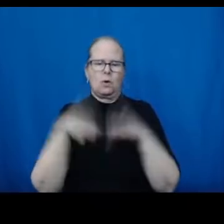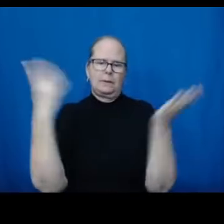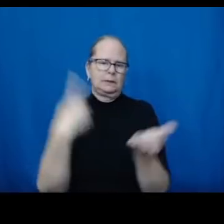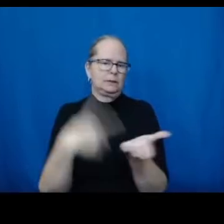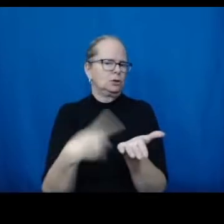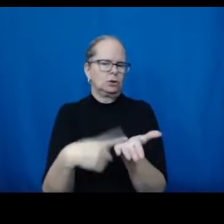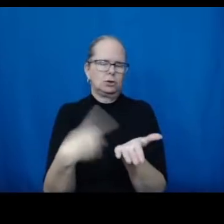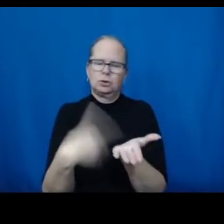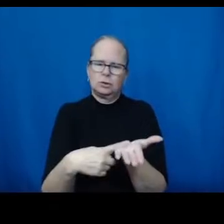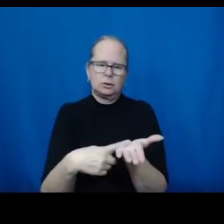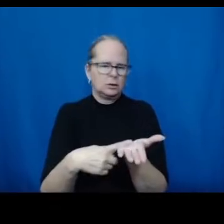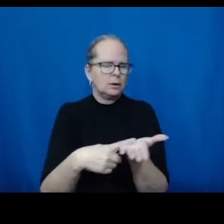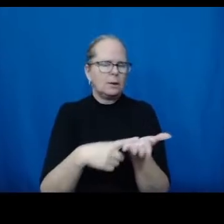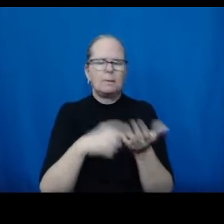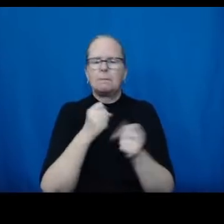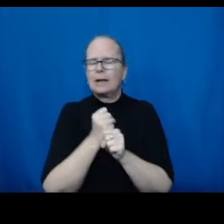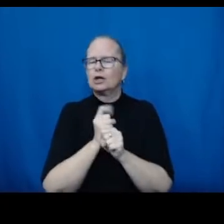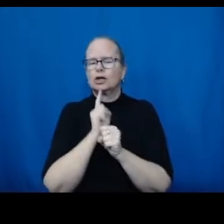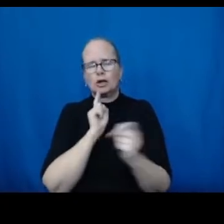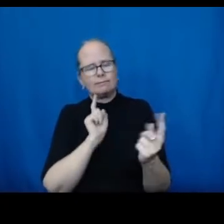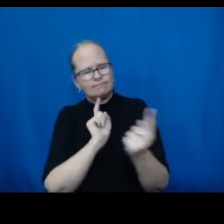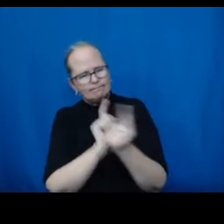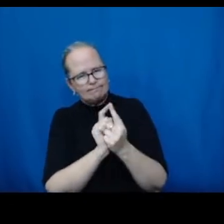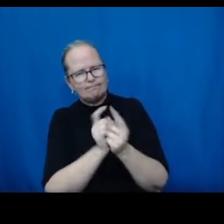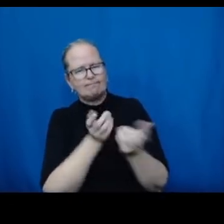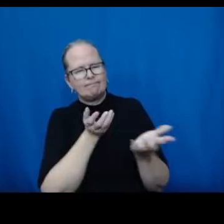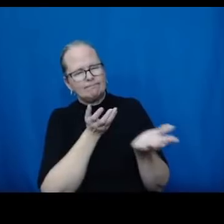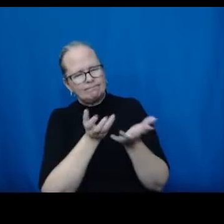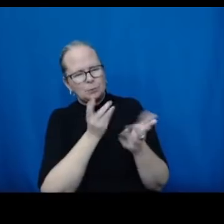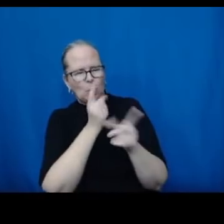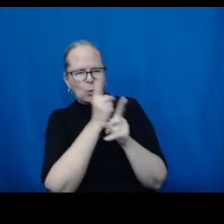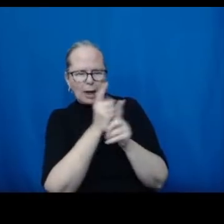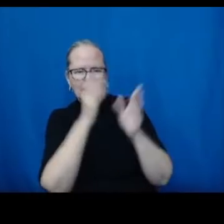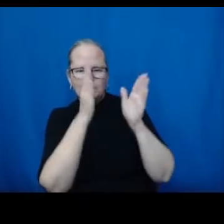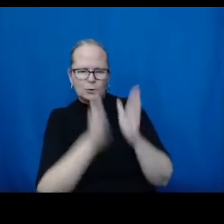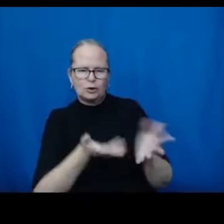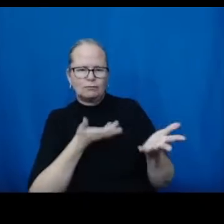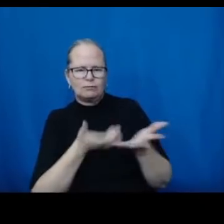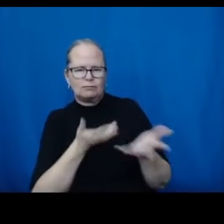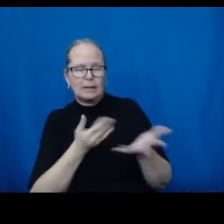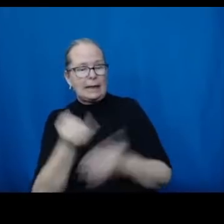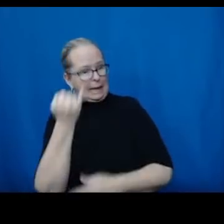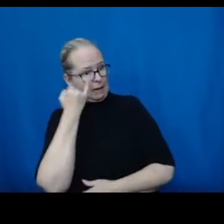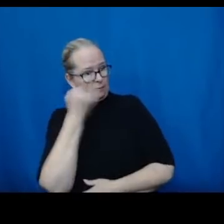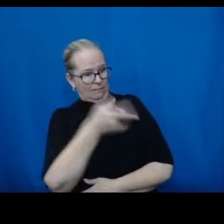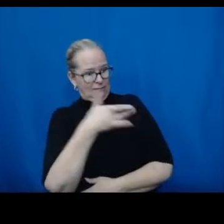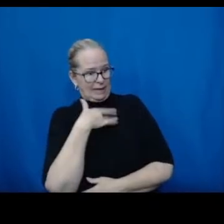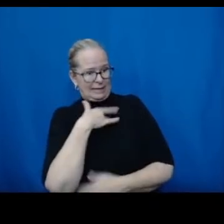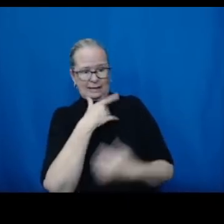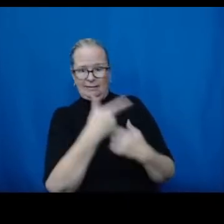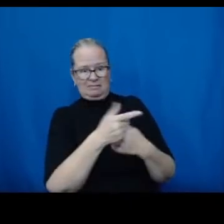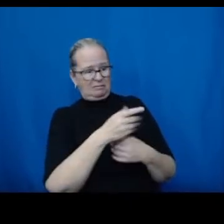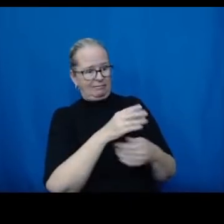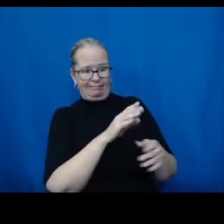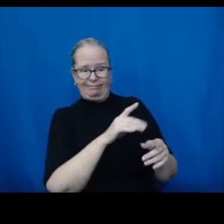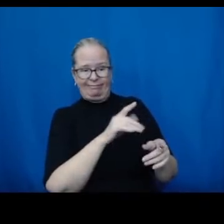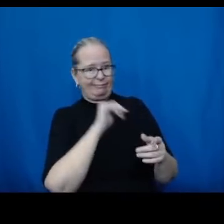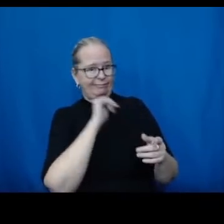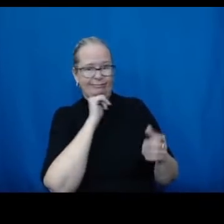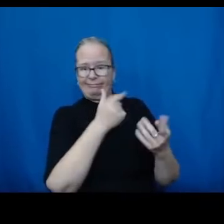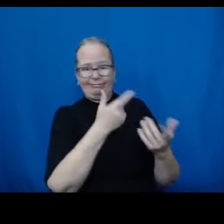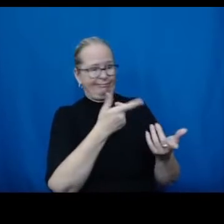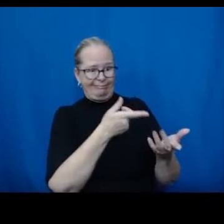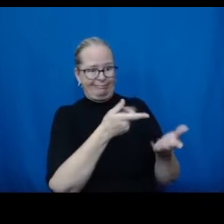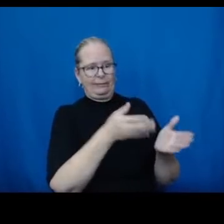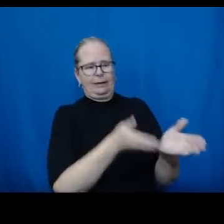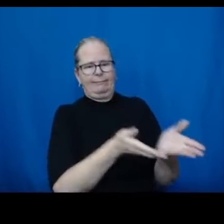when you are the right person, I think Sarah pointed this out, you can have such a huge impact. There's a really interesting study that just came out. And this